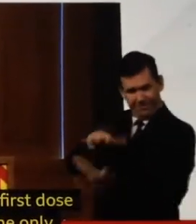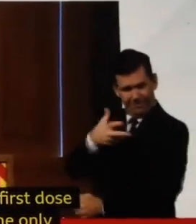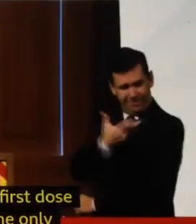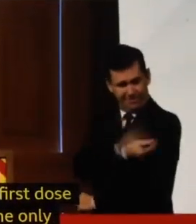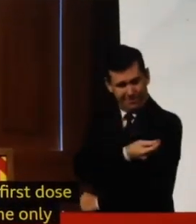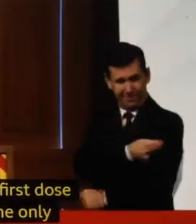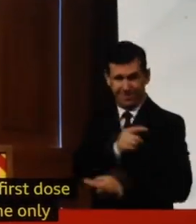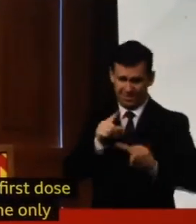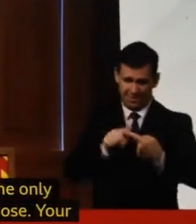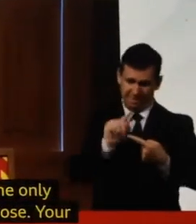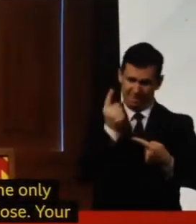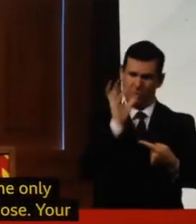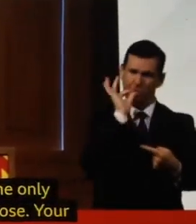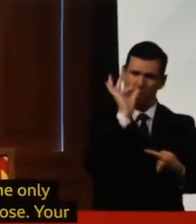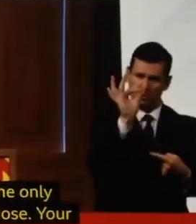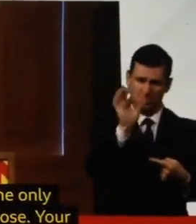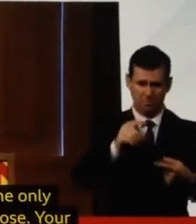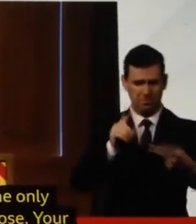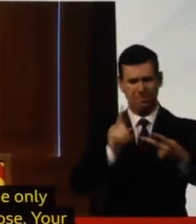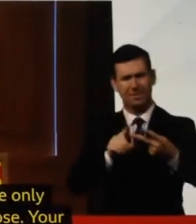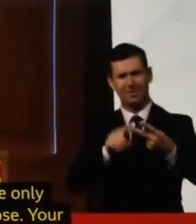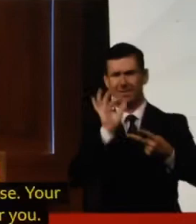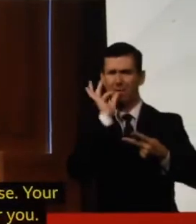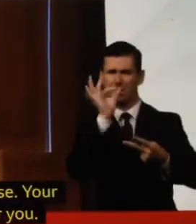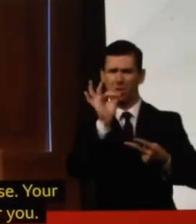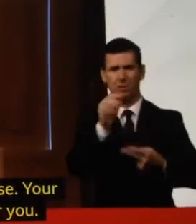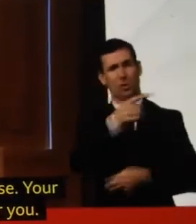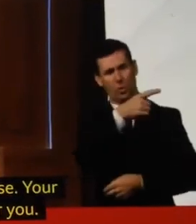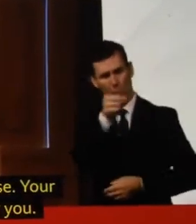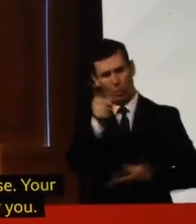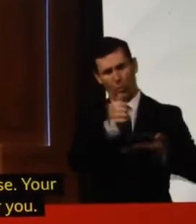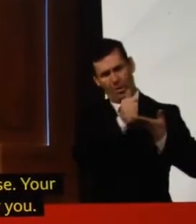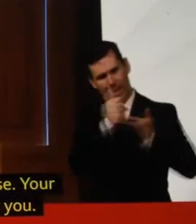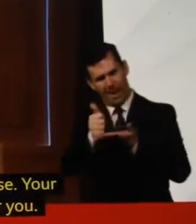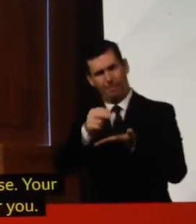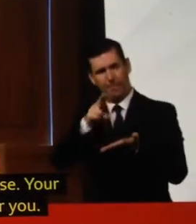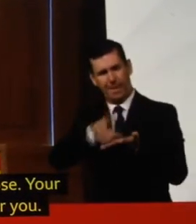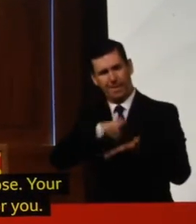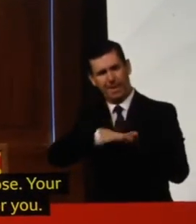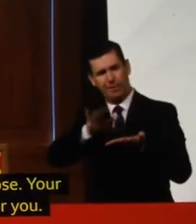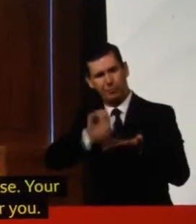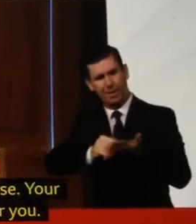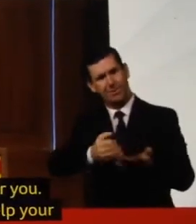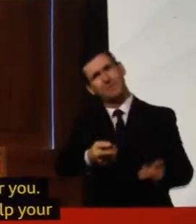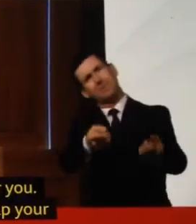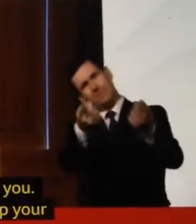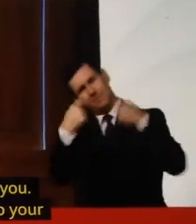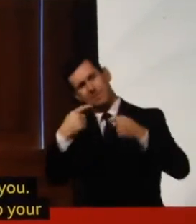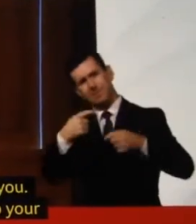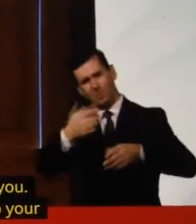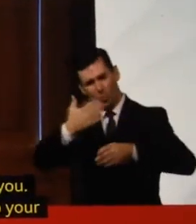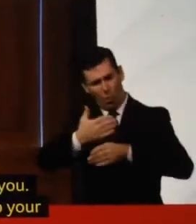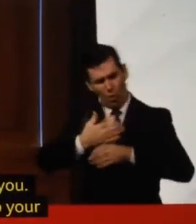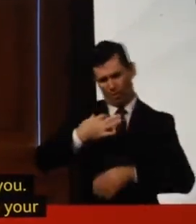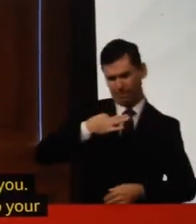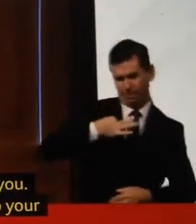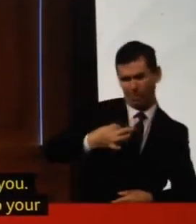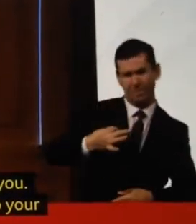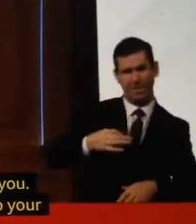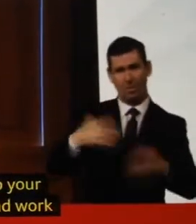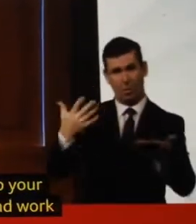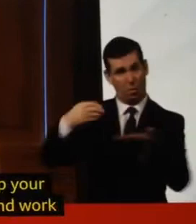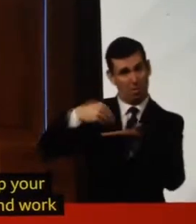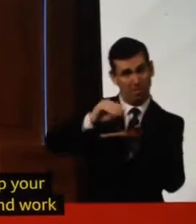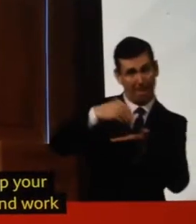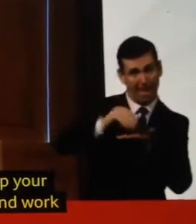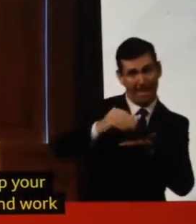ask is please help your incredible NHS team. Come and work with us as a volunteer or a paid member because we need